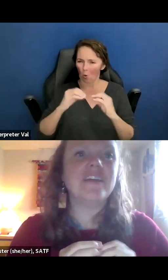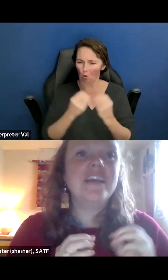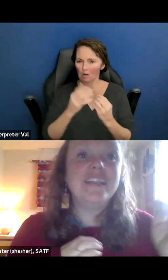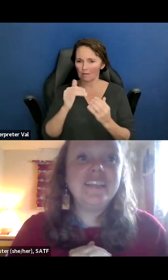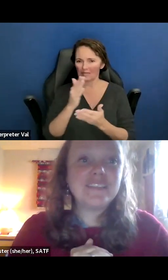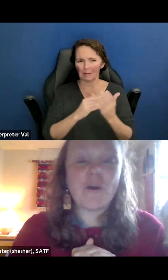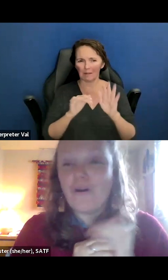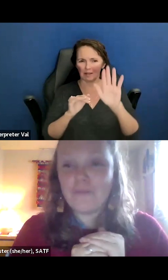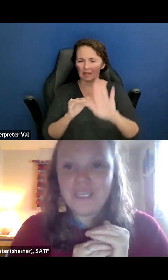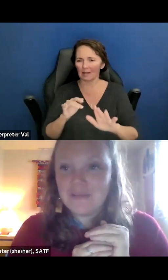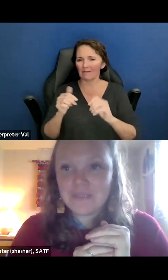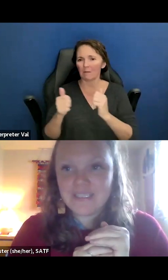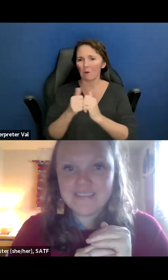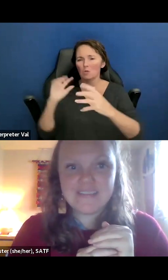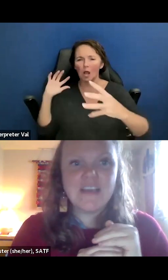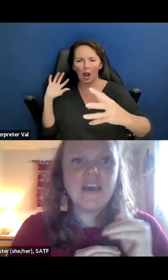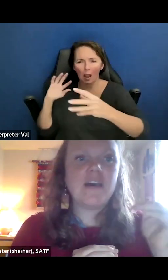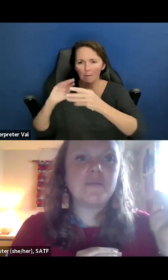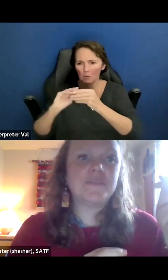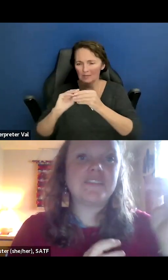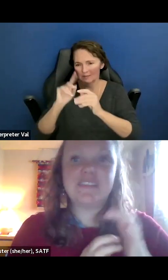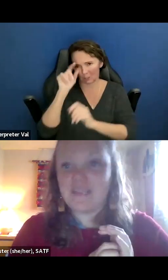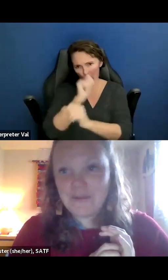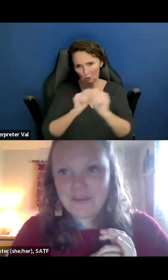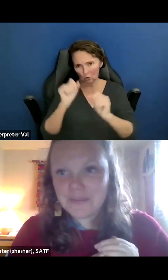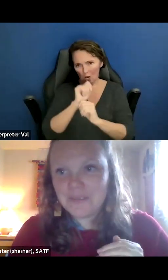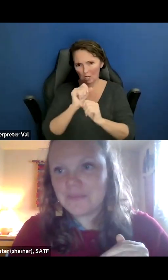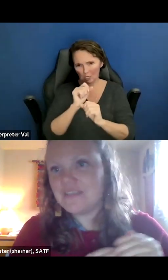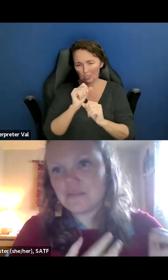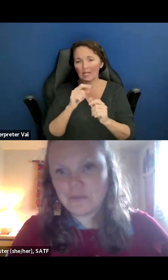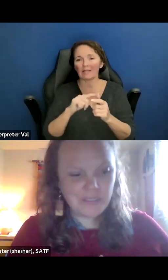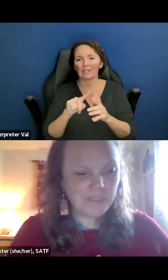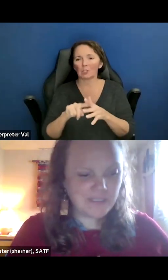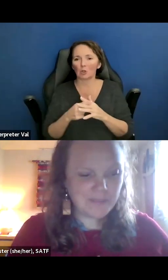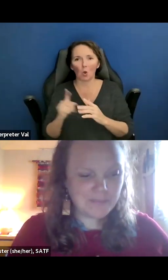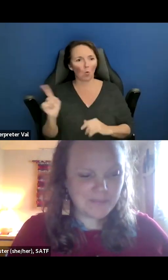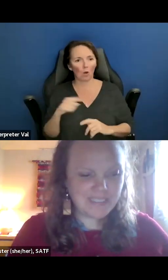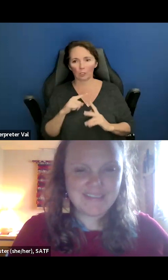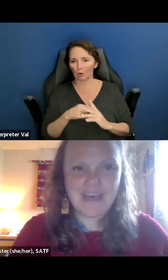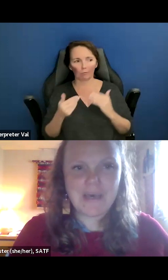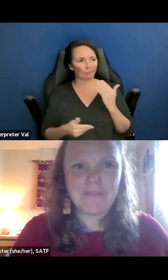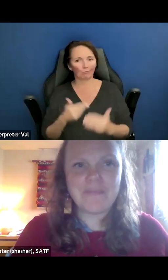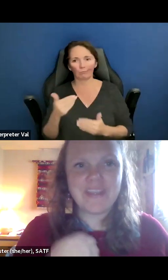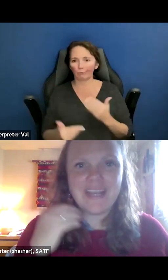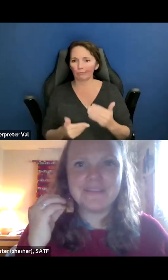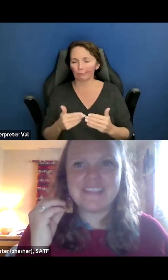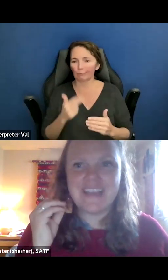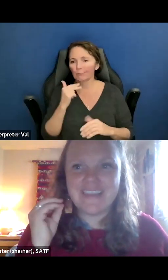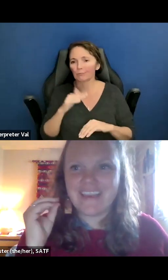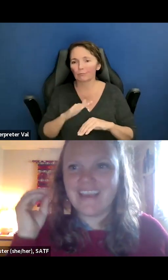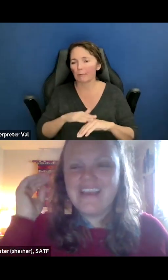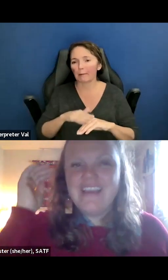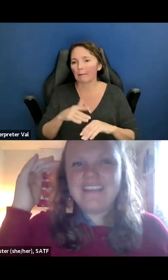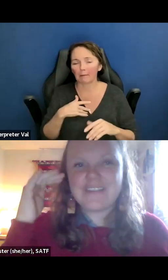the other. These could all be in place. Some of them could be in place, or only one could be in place. I would